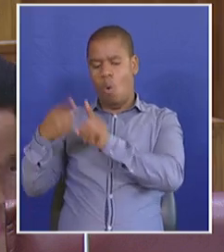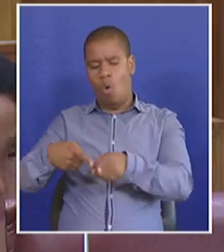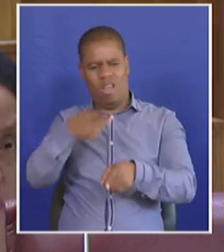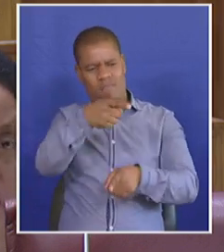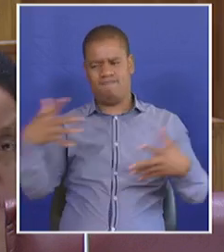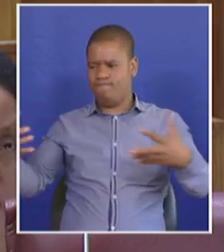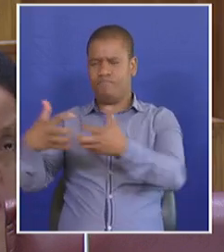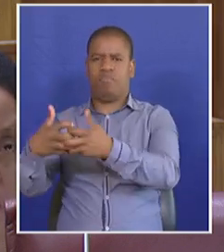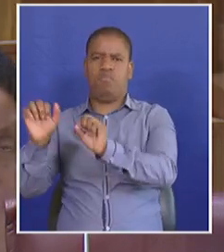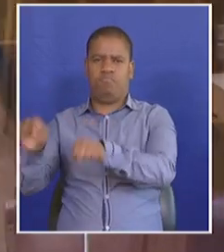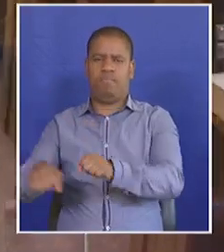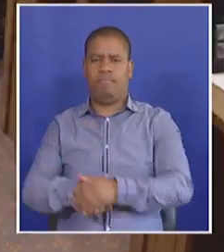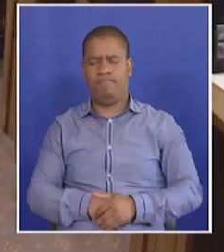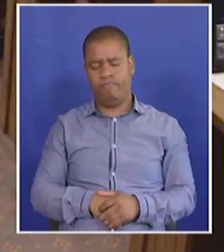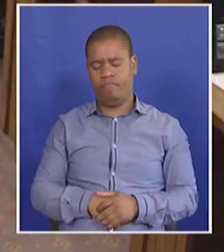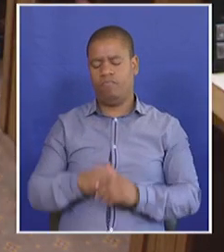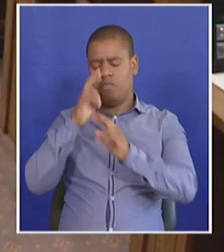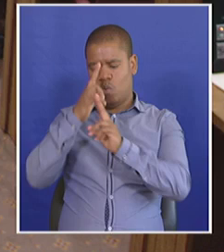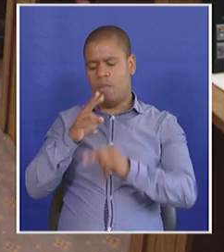Chair. The Honorable Kaula.